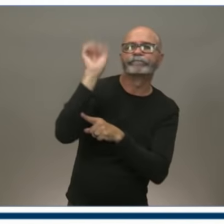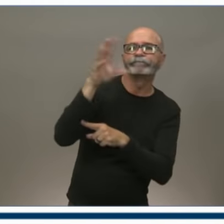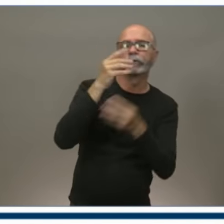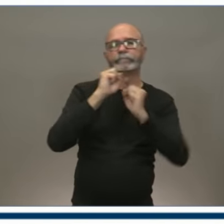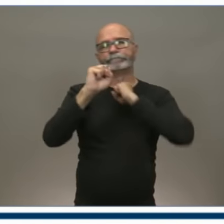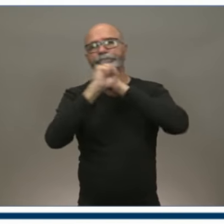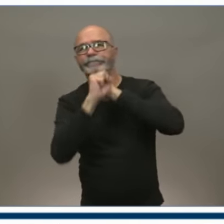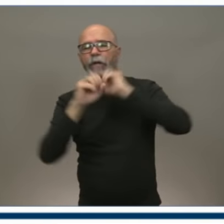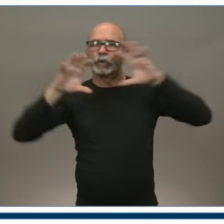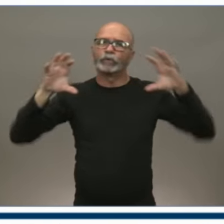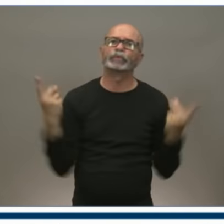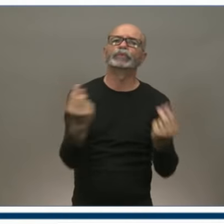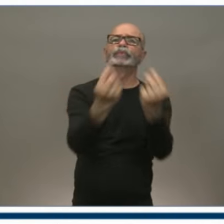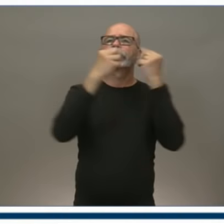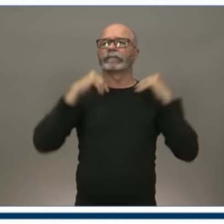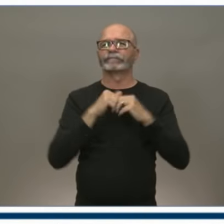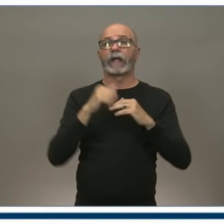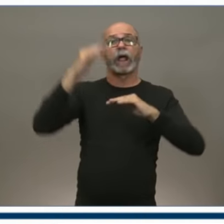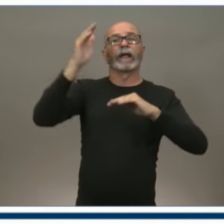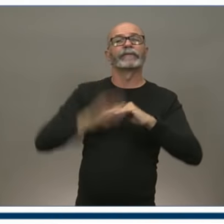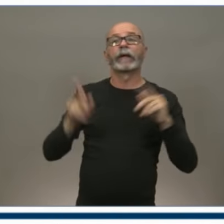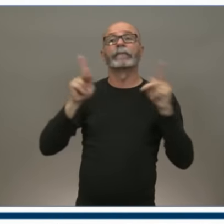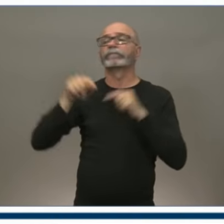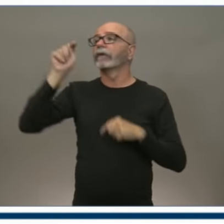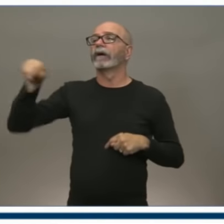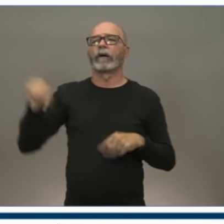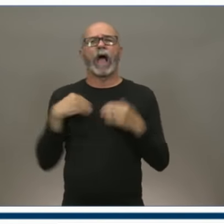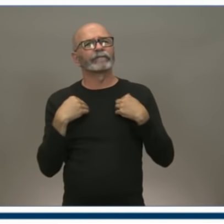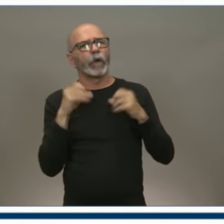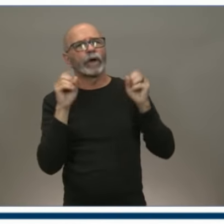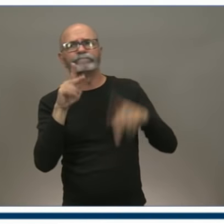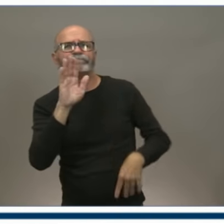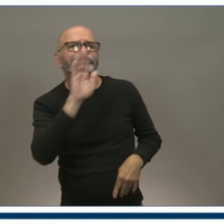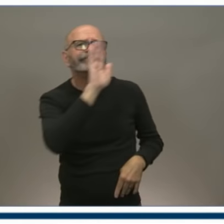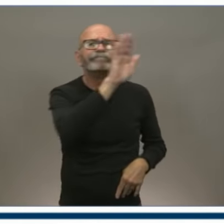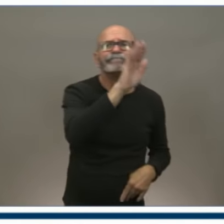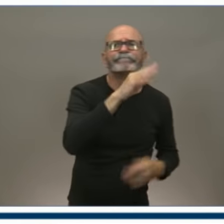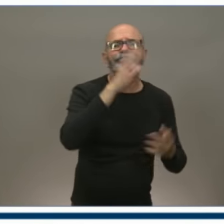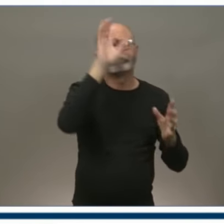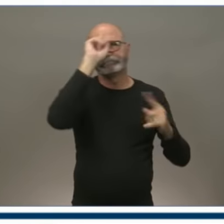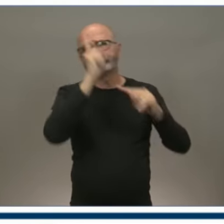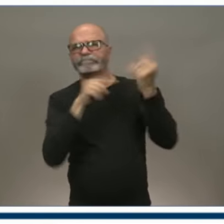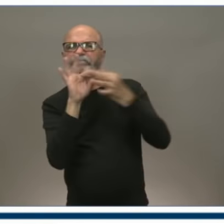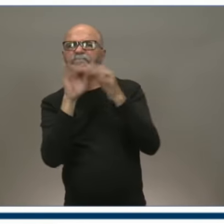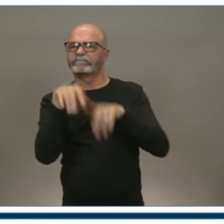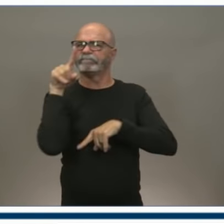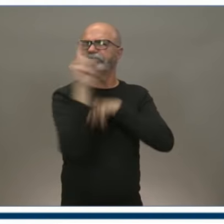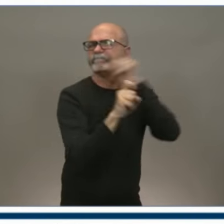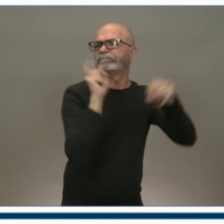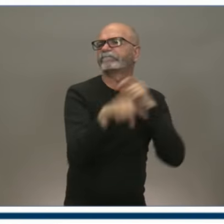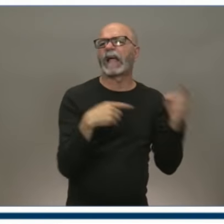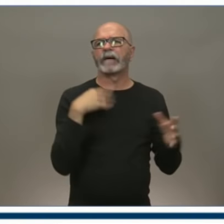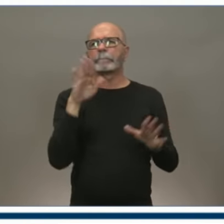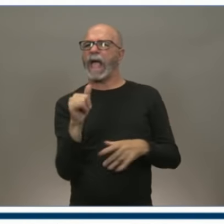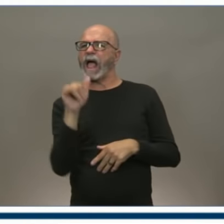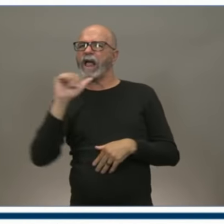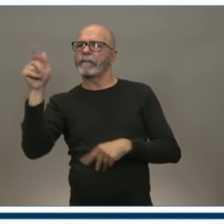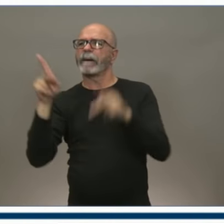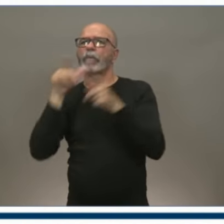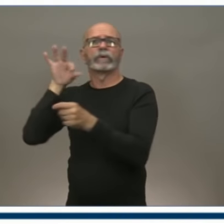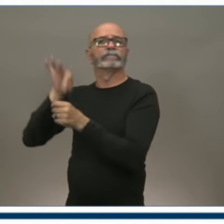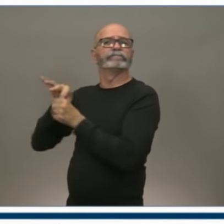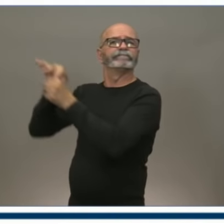done versus them, through the legislature having the opportunity to have those questions asked by their elected officials. People challenge me